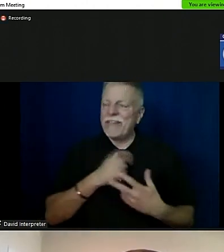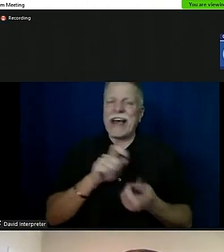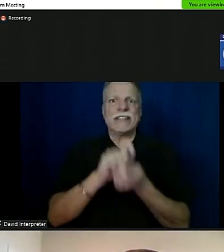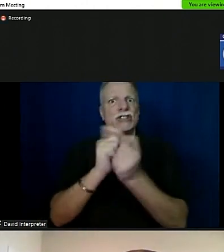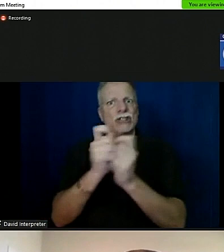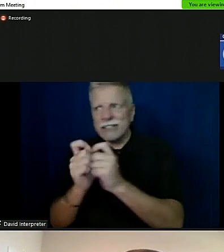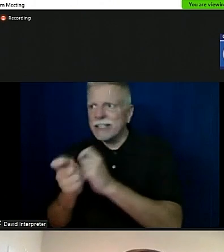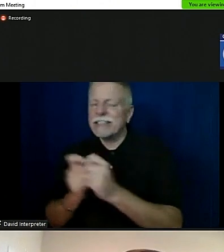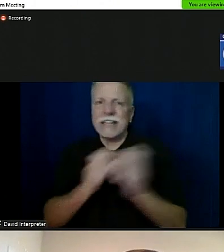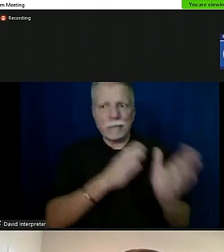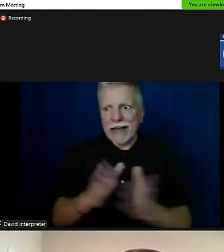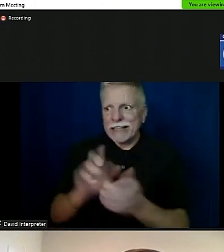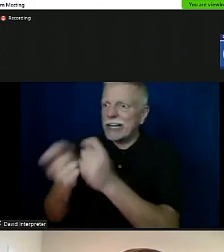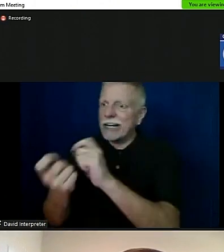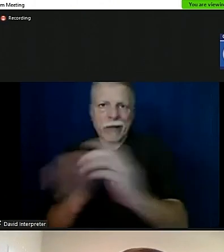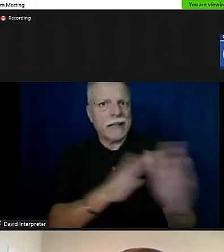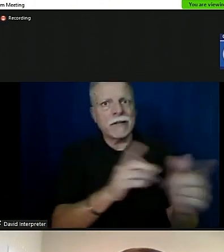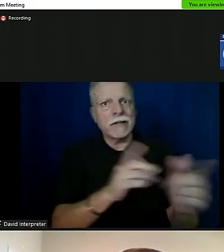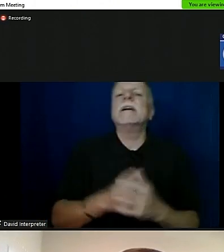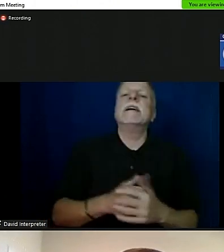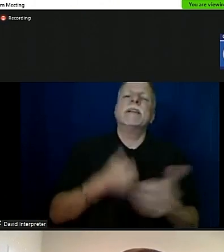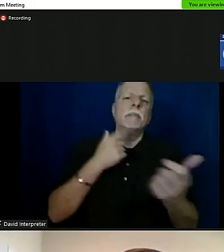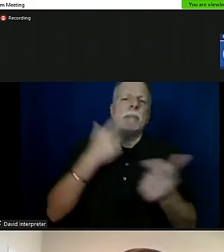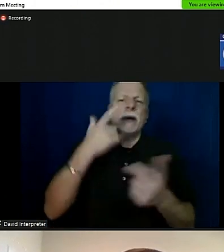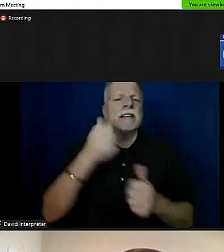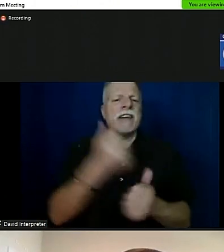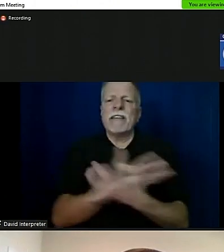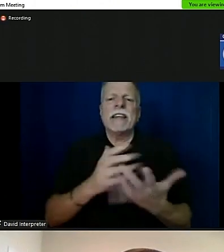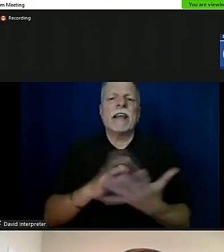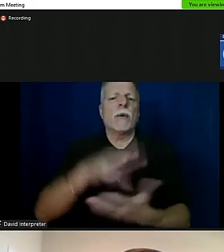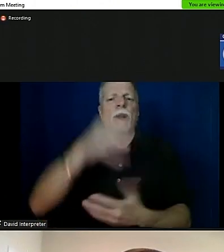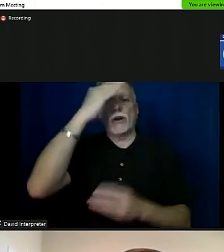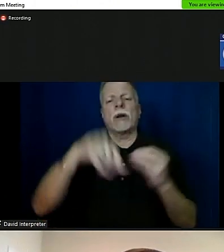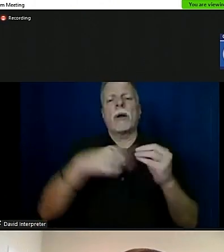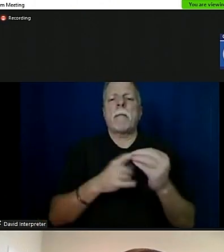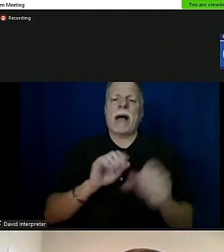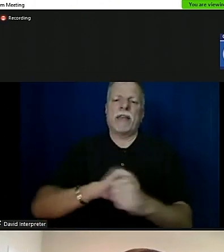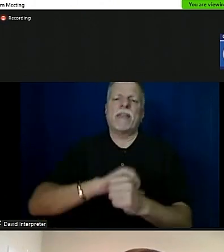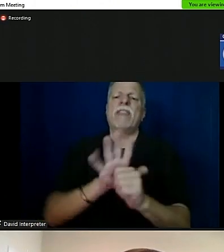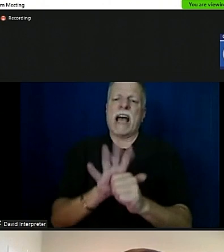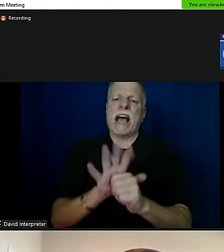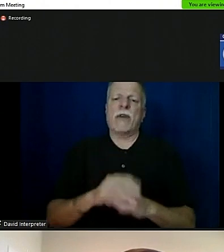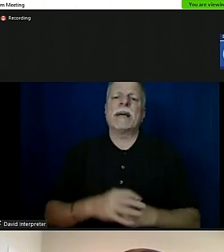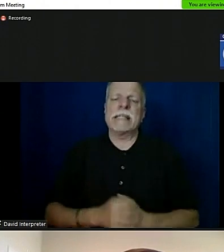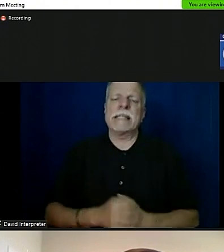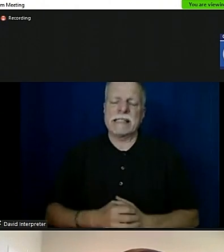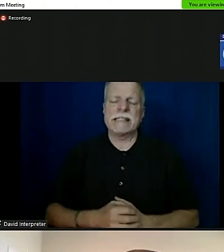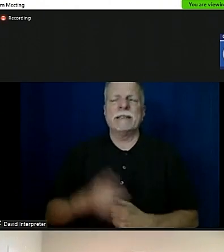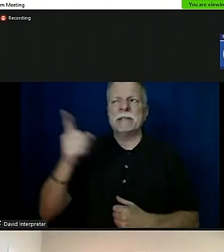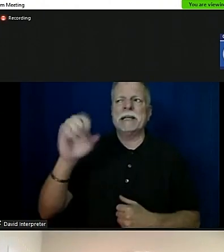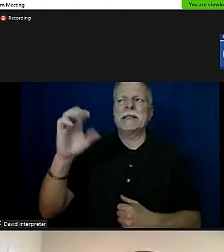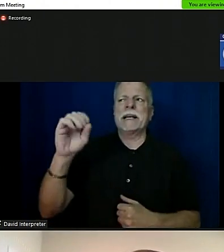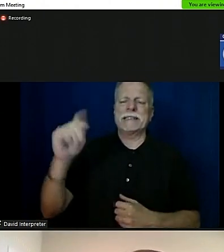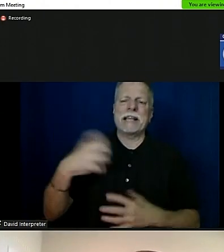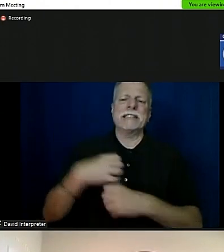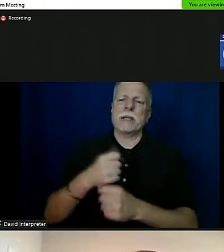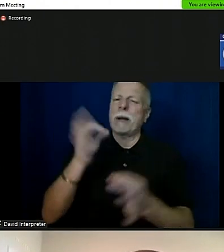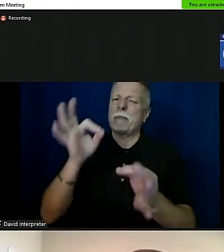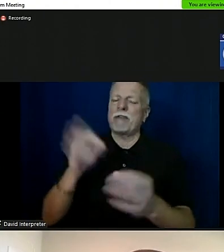really try and keep up with what we are learning about this virus. And I think Scott summarized it well. So I'll just leave it there. Thank